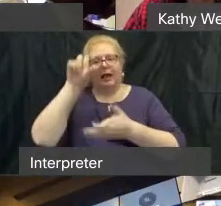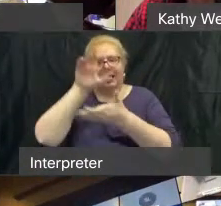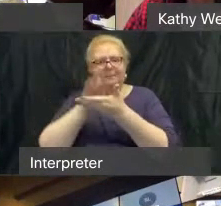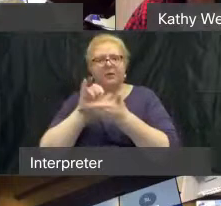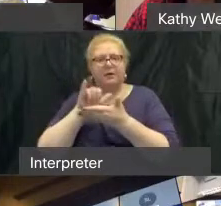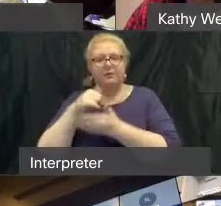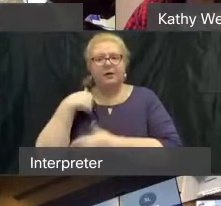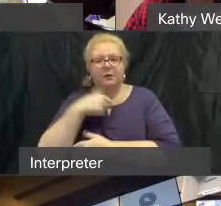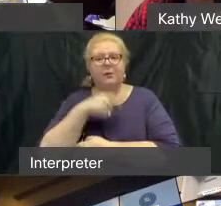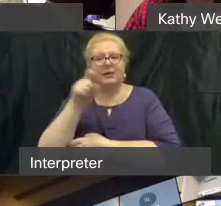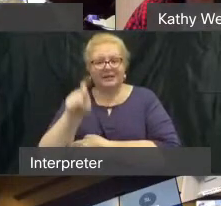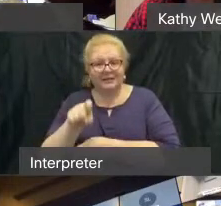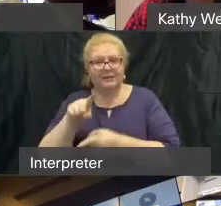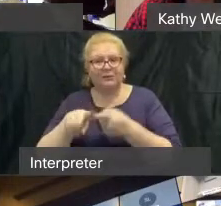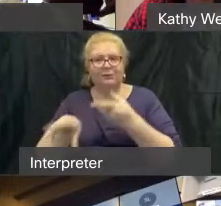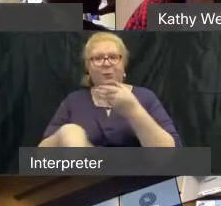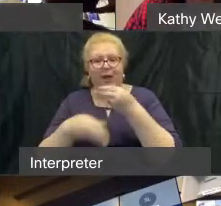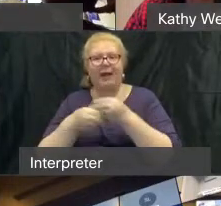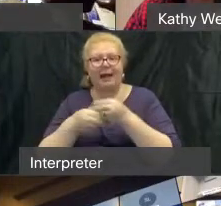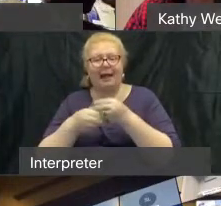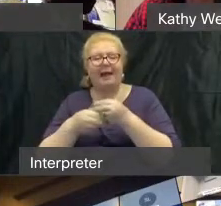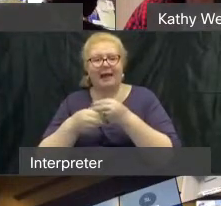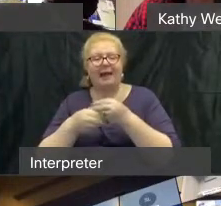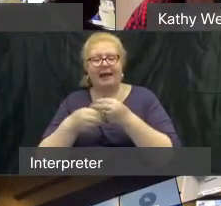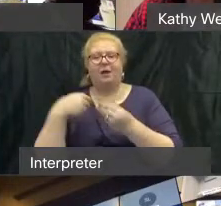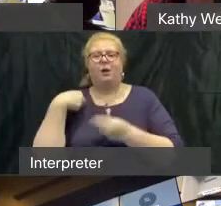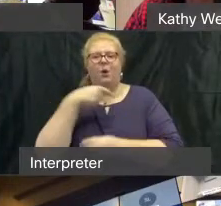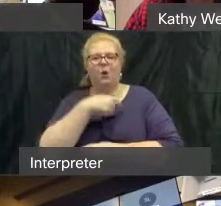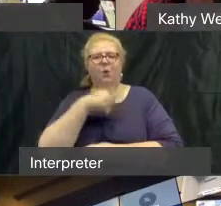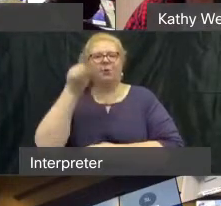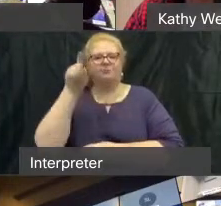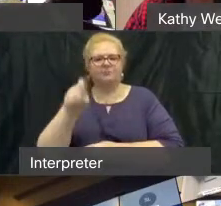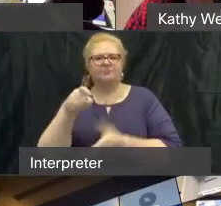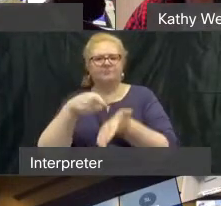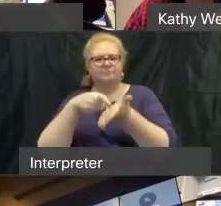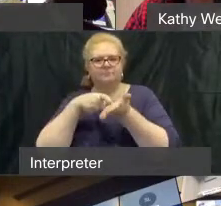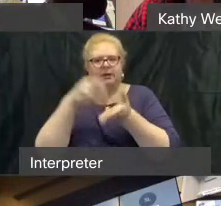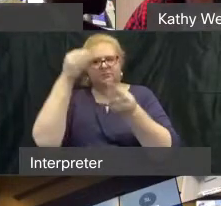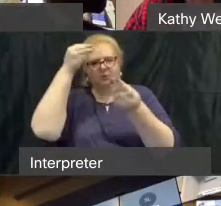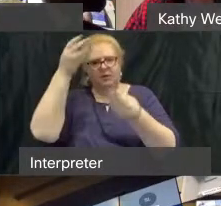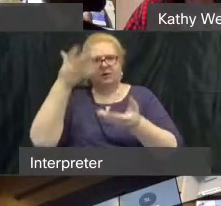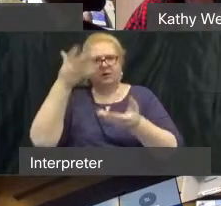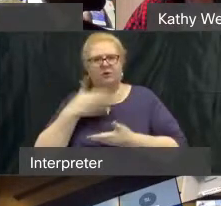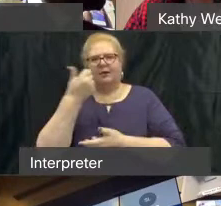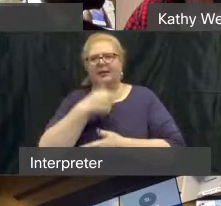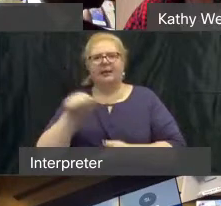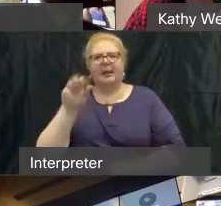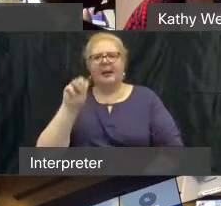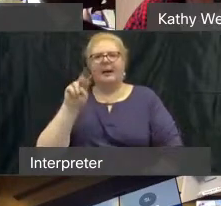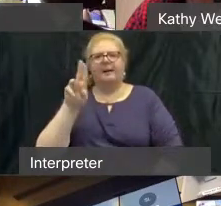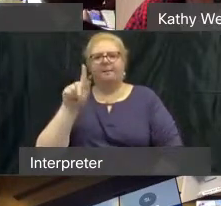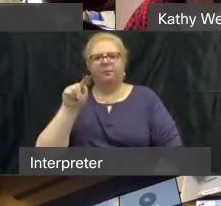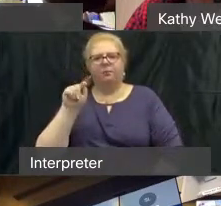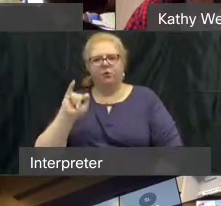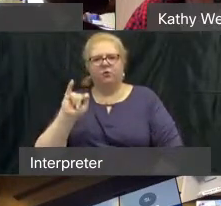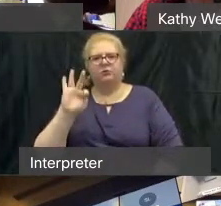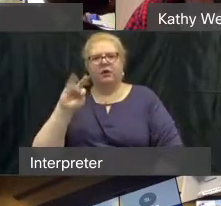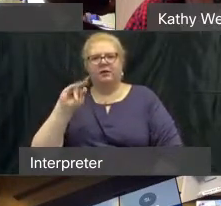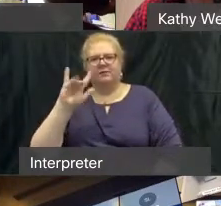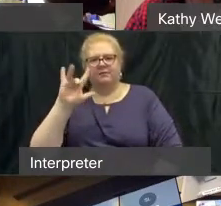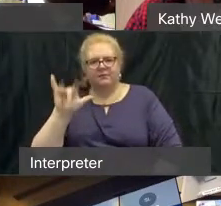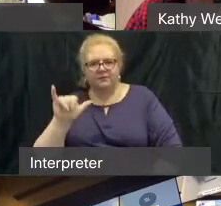need to add in there that we need to be notified as ward directors of any multifamily development that's going in our